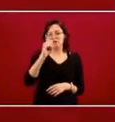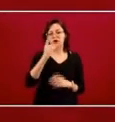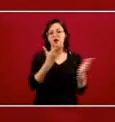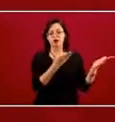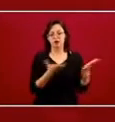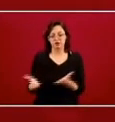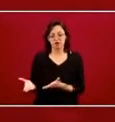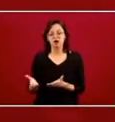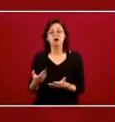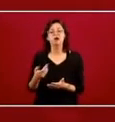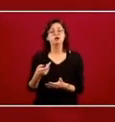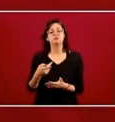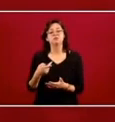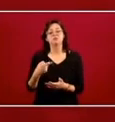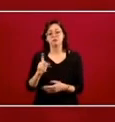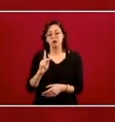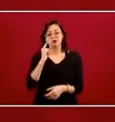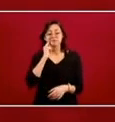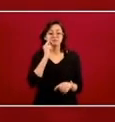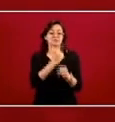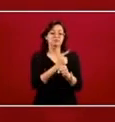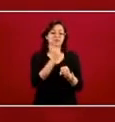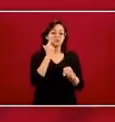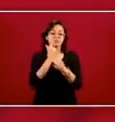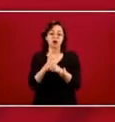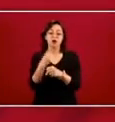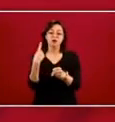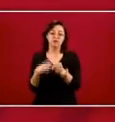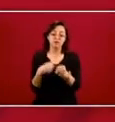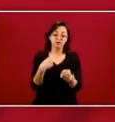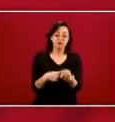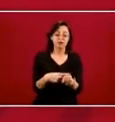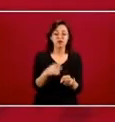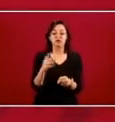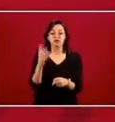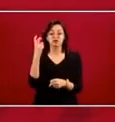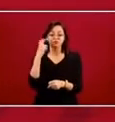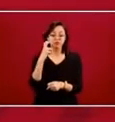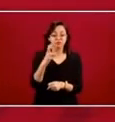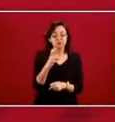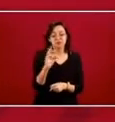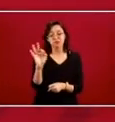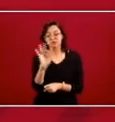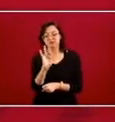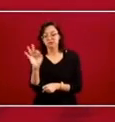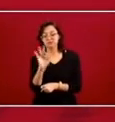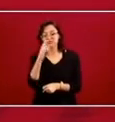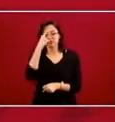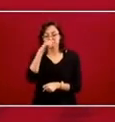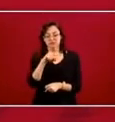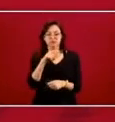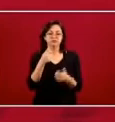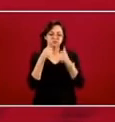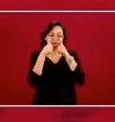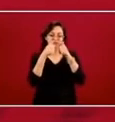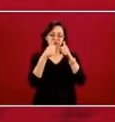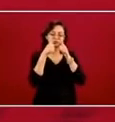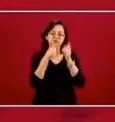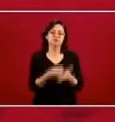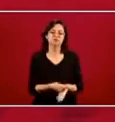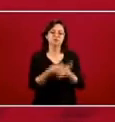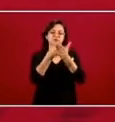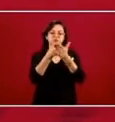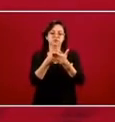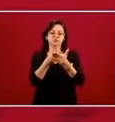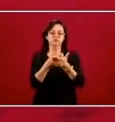our fellow Mexicans who are living abroad or are in the States might be prone